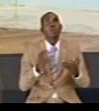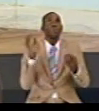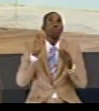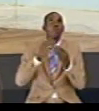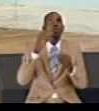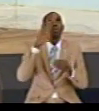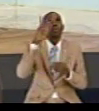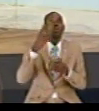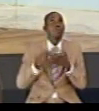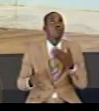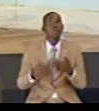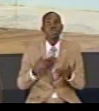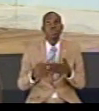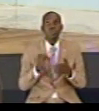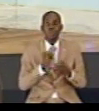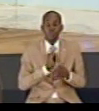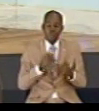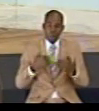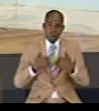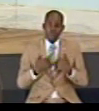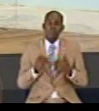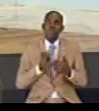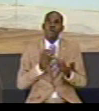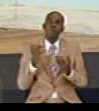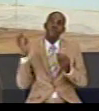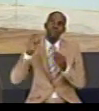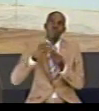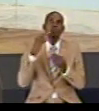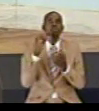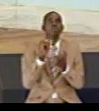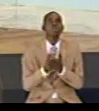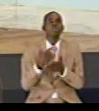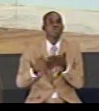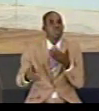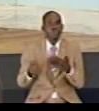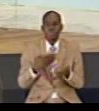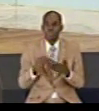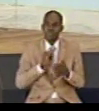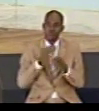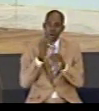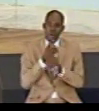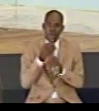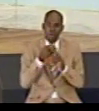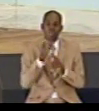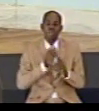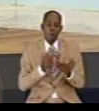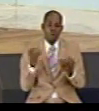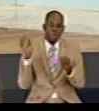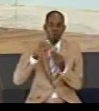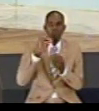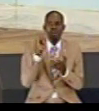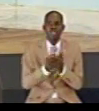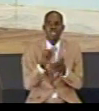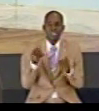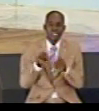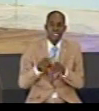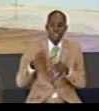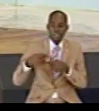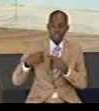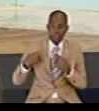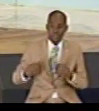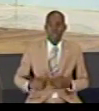I've got, I want more of that. Whatever I've got, I want more of you." As the heart